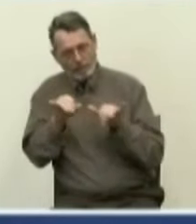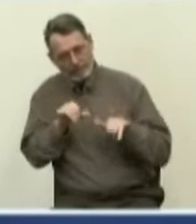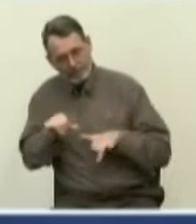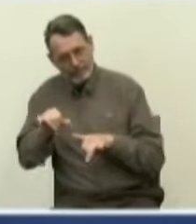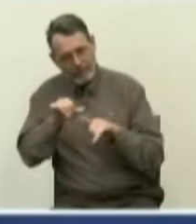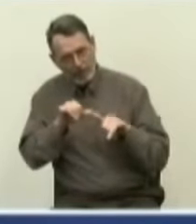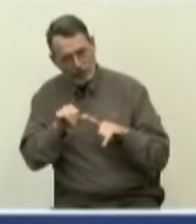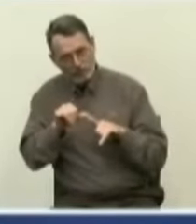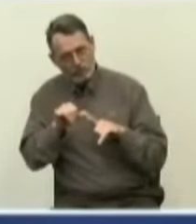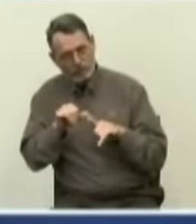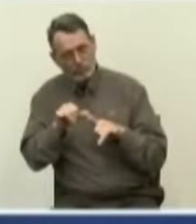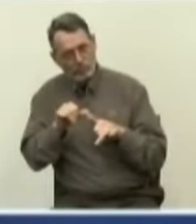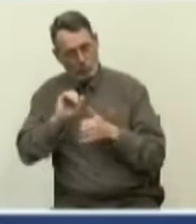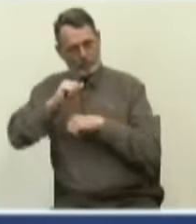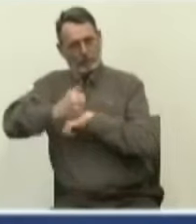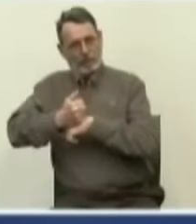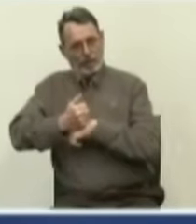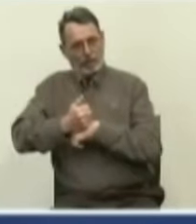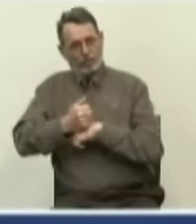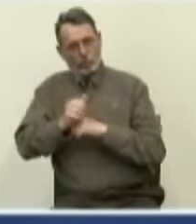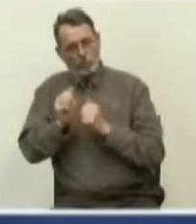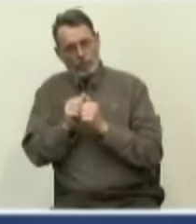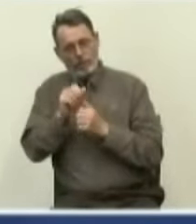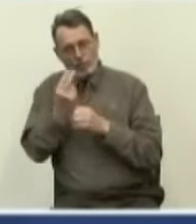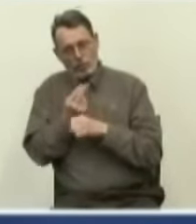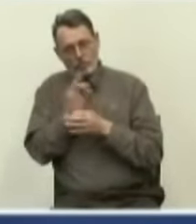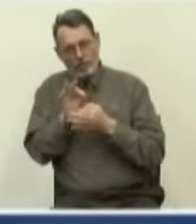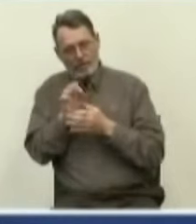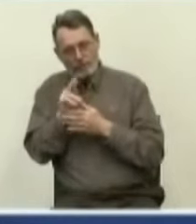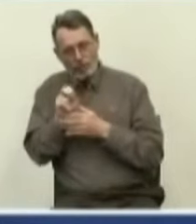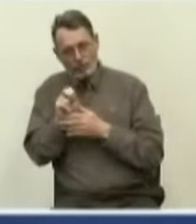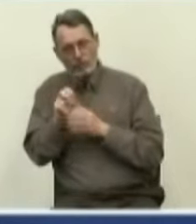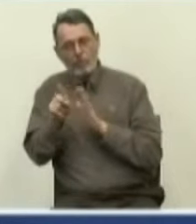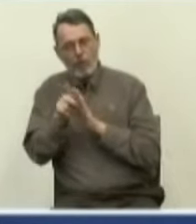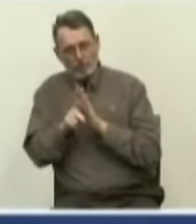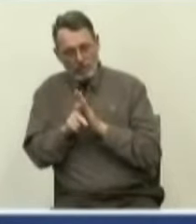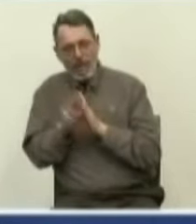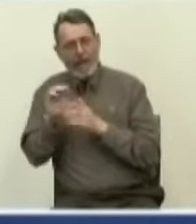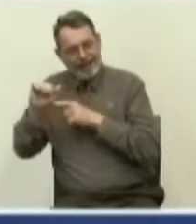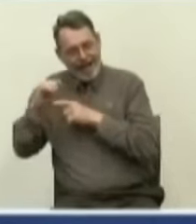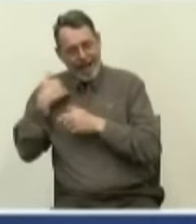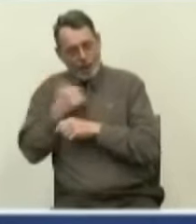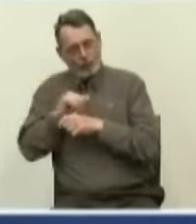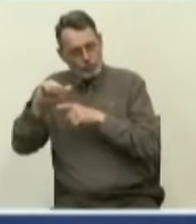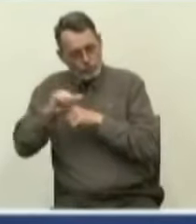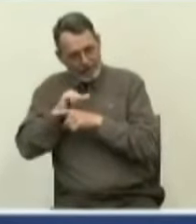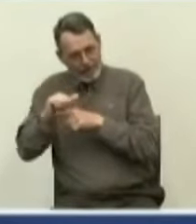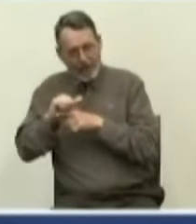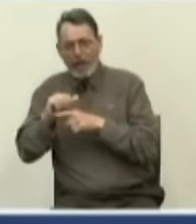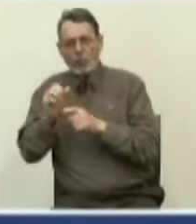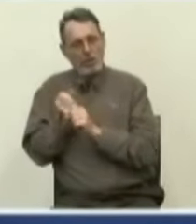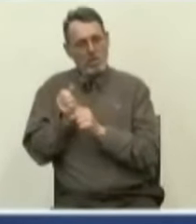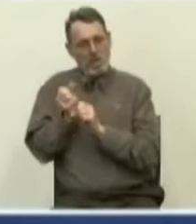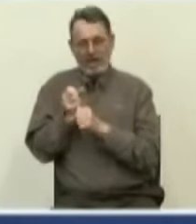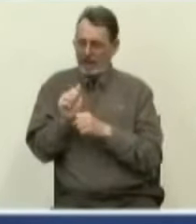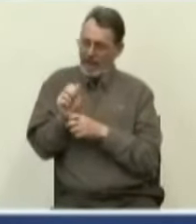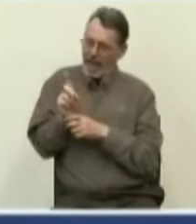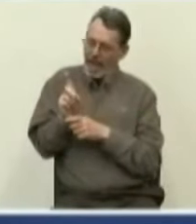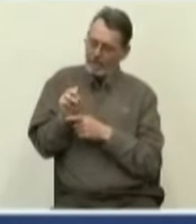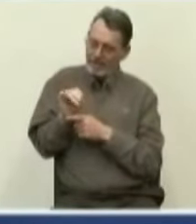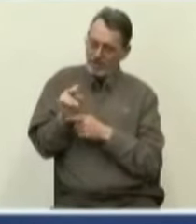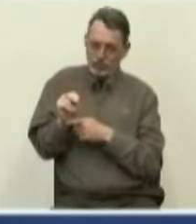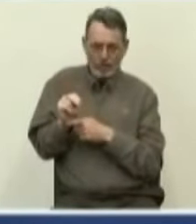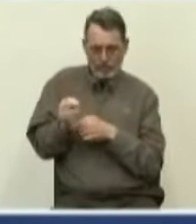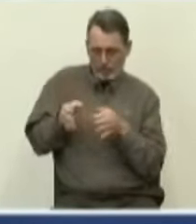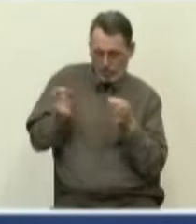use of force policy and from the lens of our training guidelines to reach an administrative conclusion. Those standards